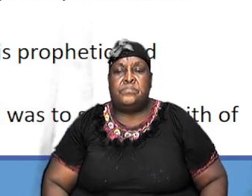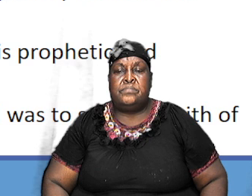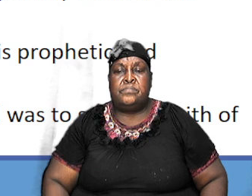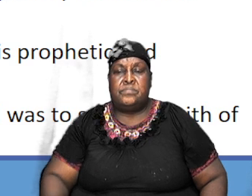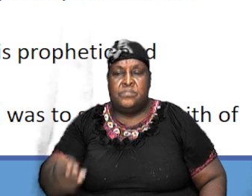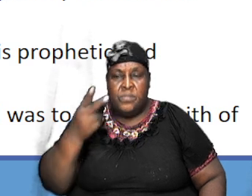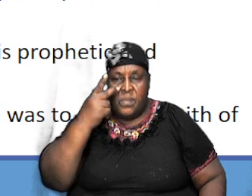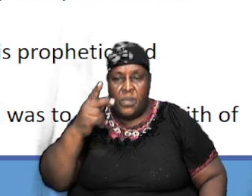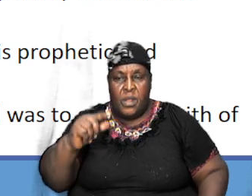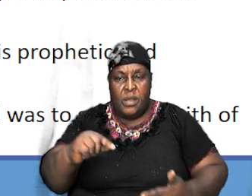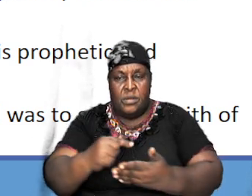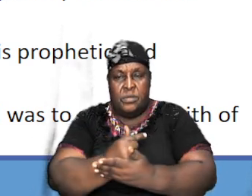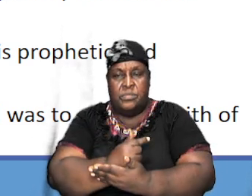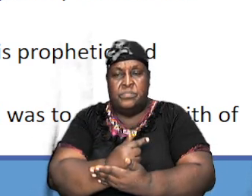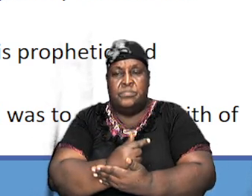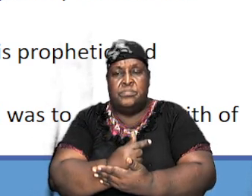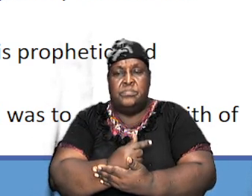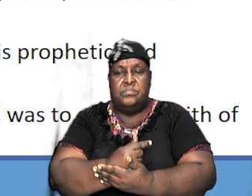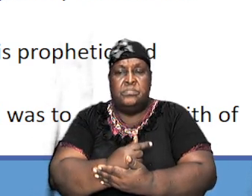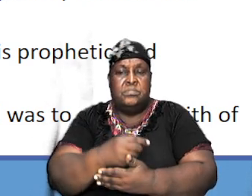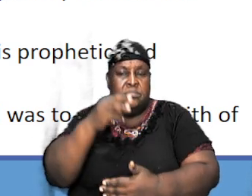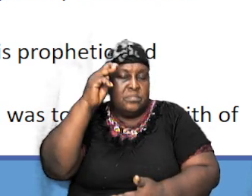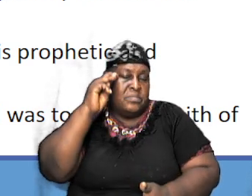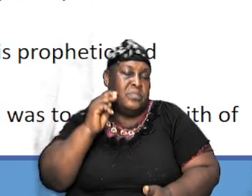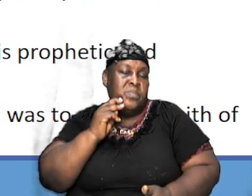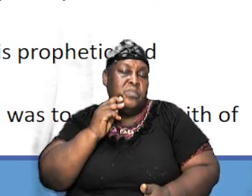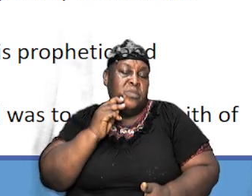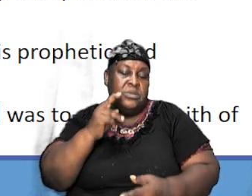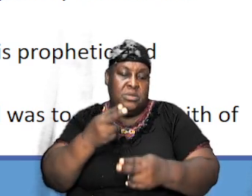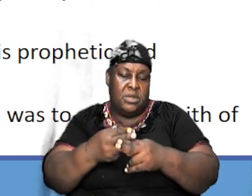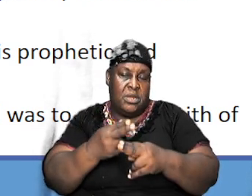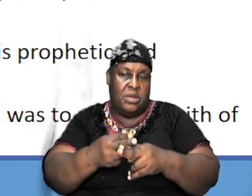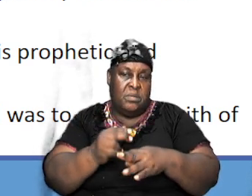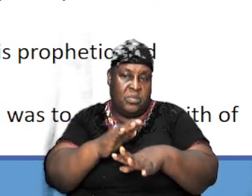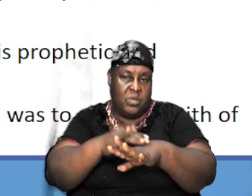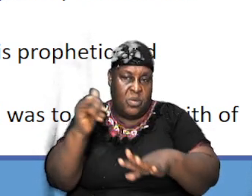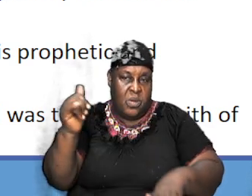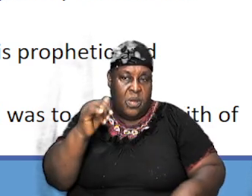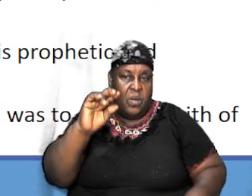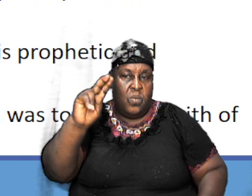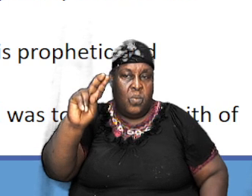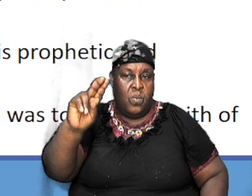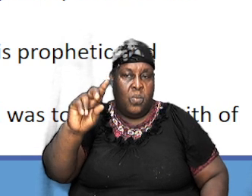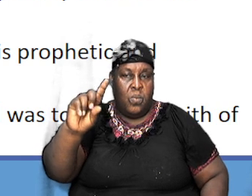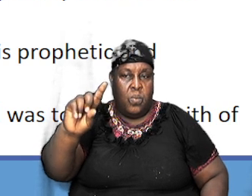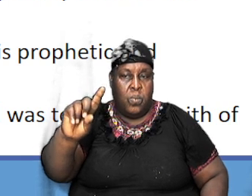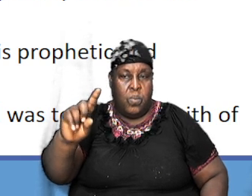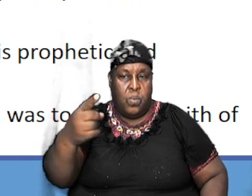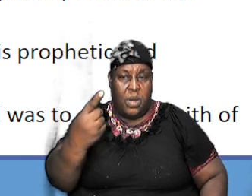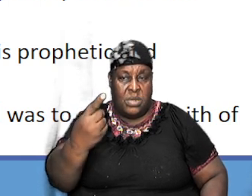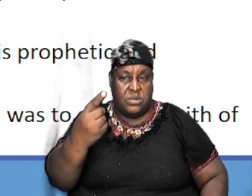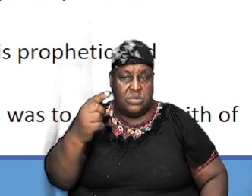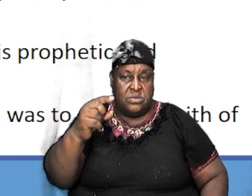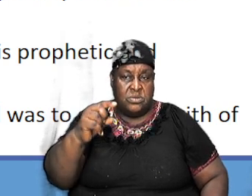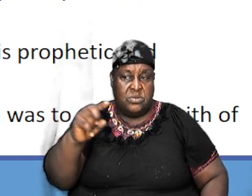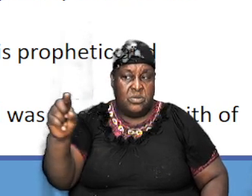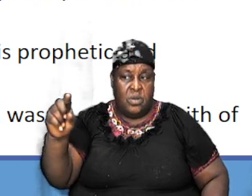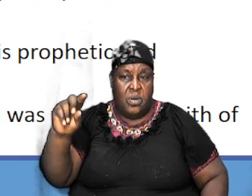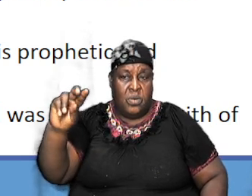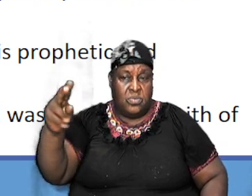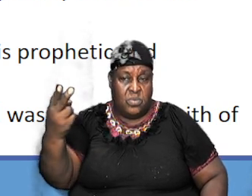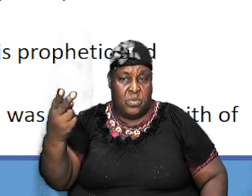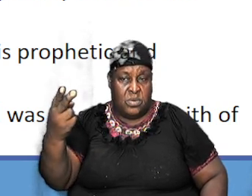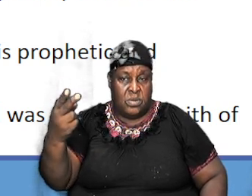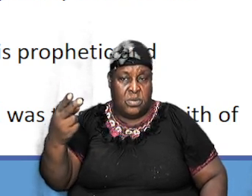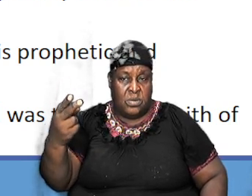when you look at the gospel, I think Matthew's name is mentioned once, maybe twice, but I think once, and it was actually